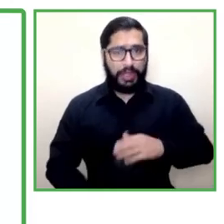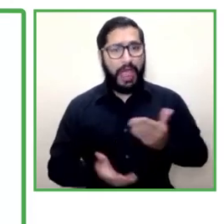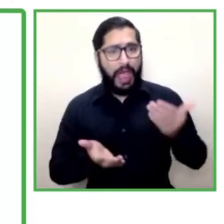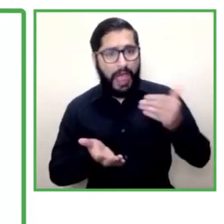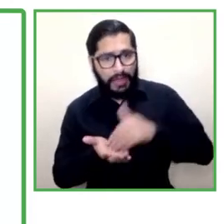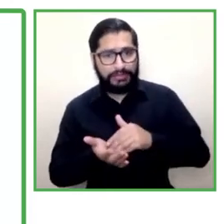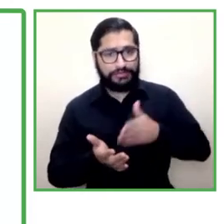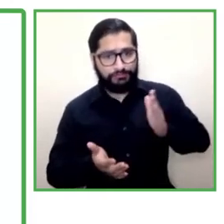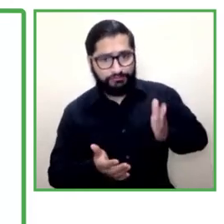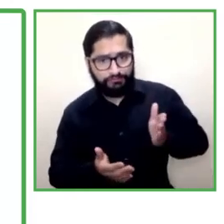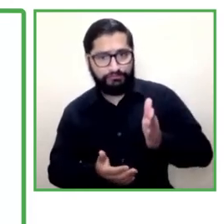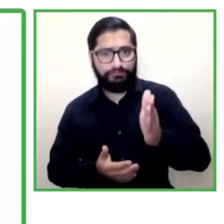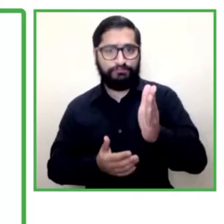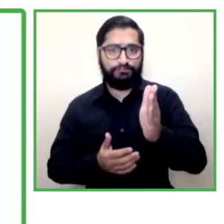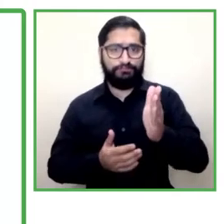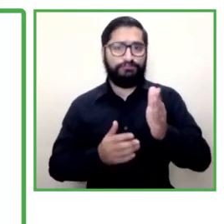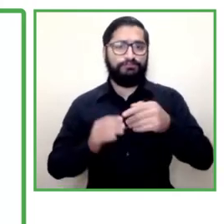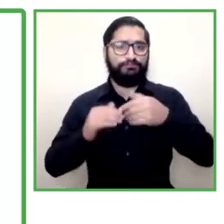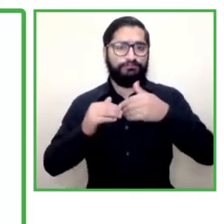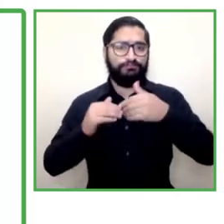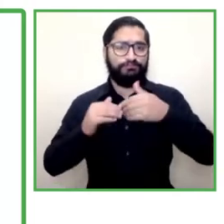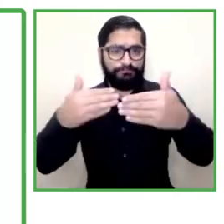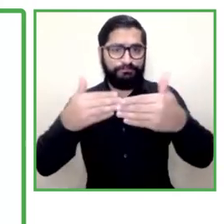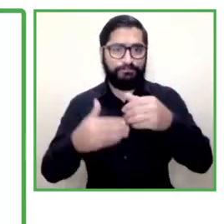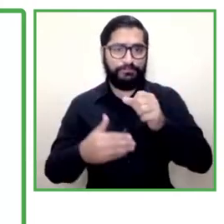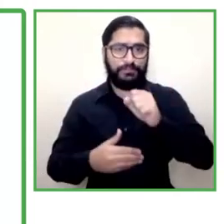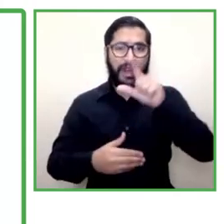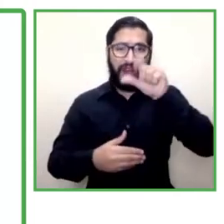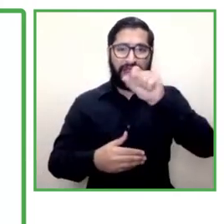Lazarillo. That was Lazarillo's